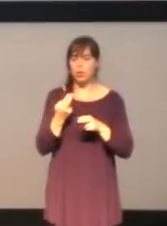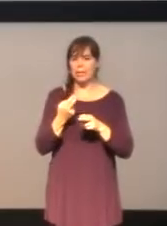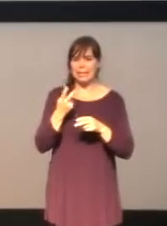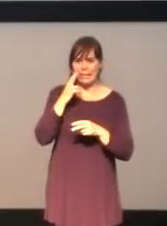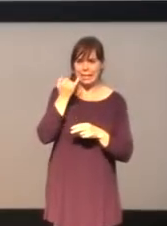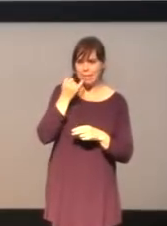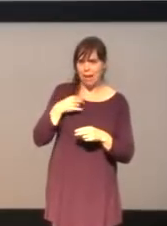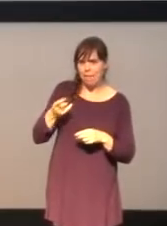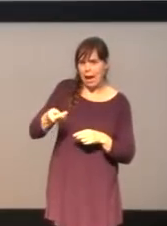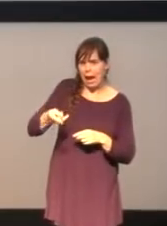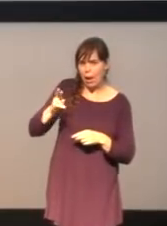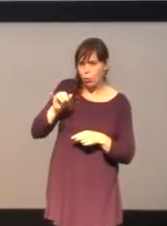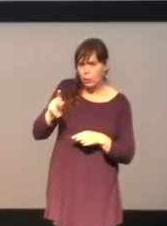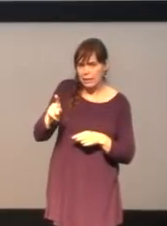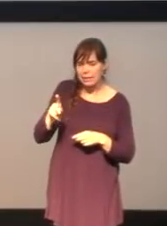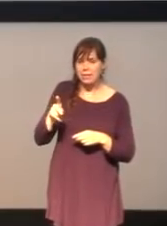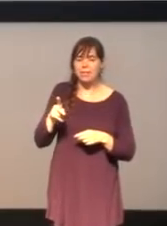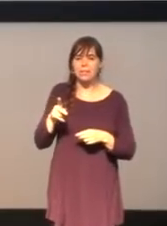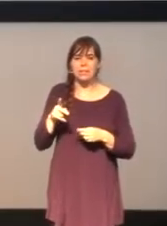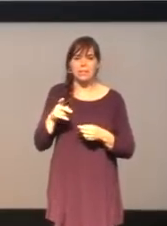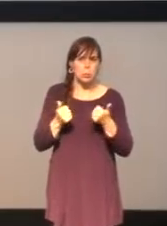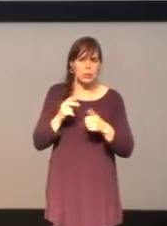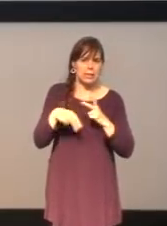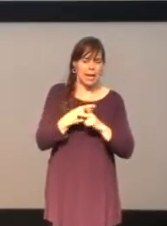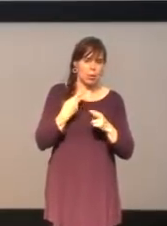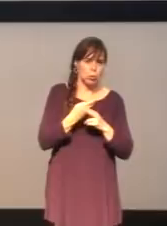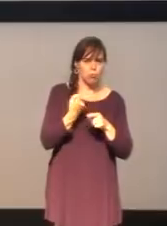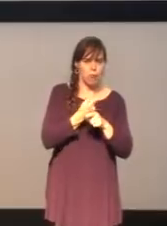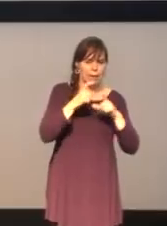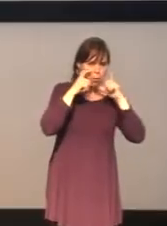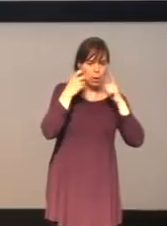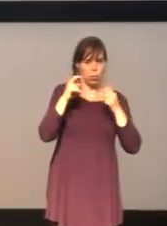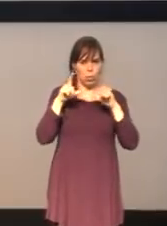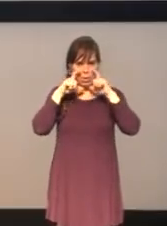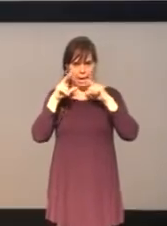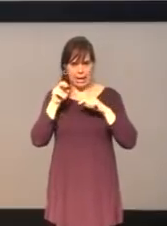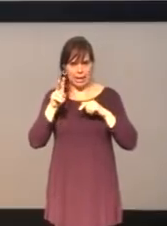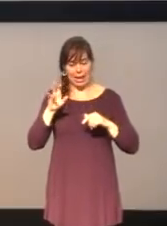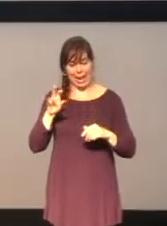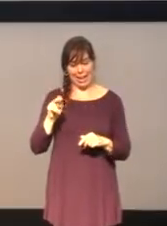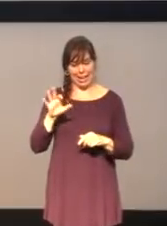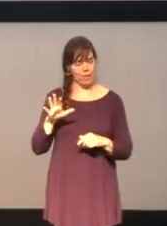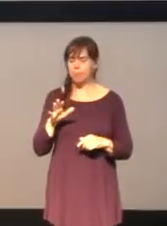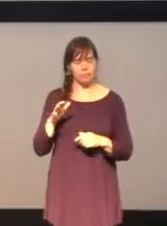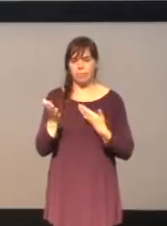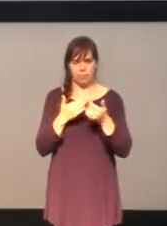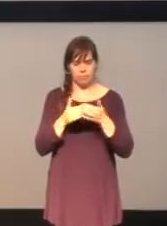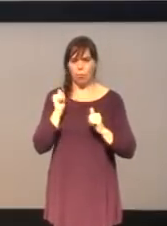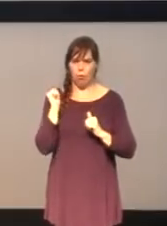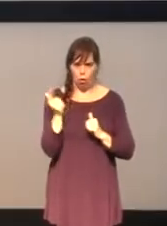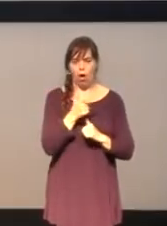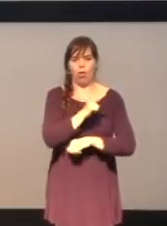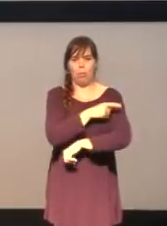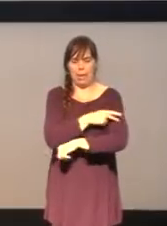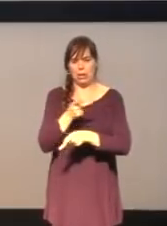risk-based model for use of which type of mask you would use, we'll be using N95s for all